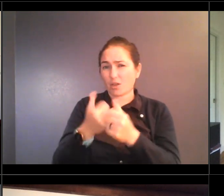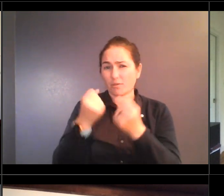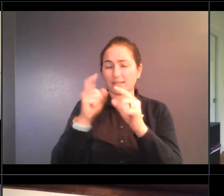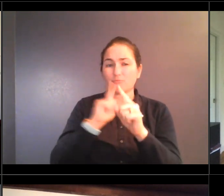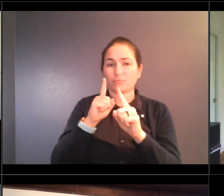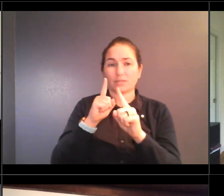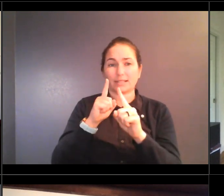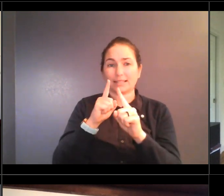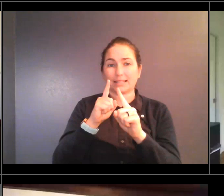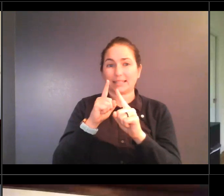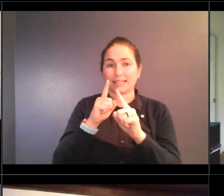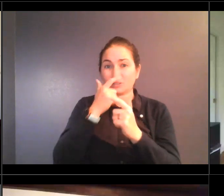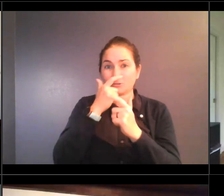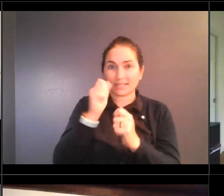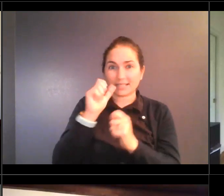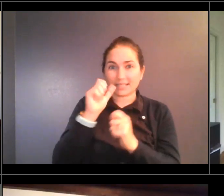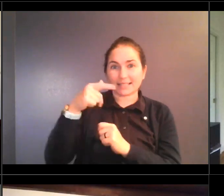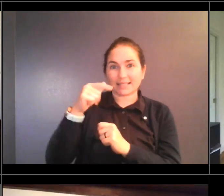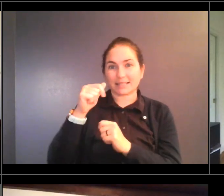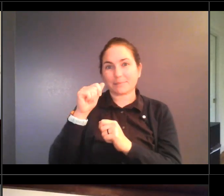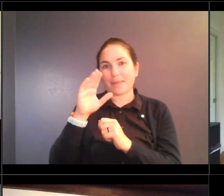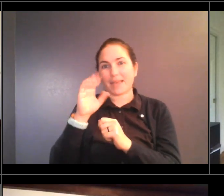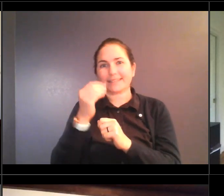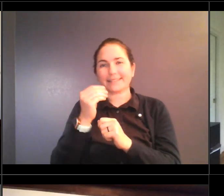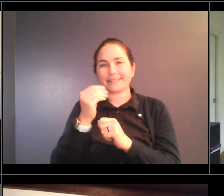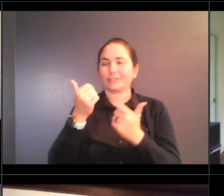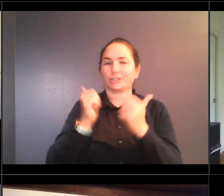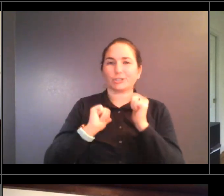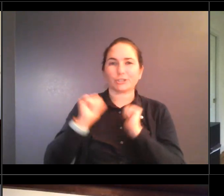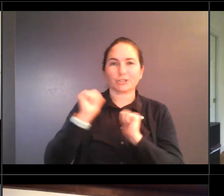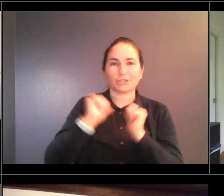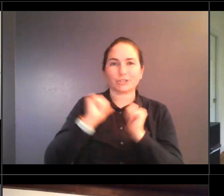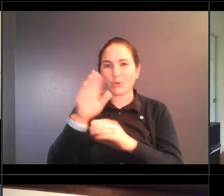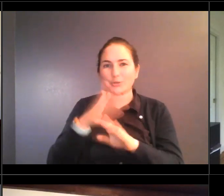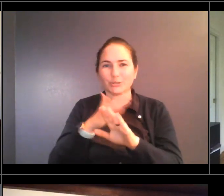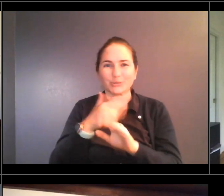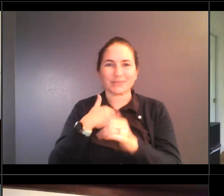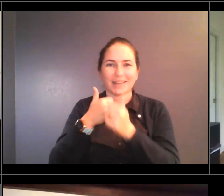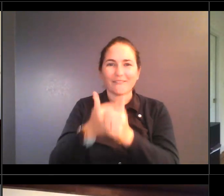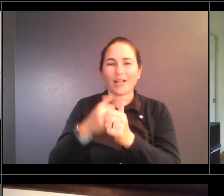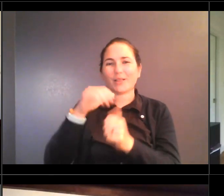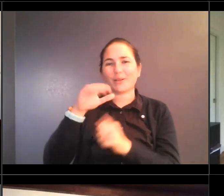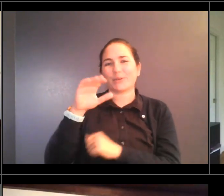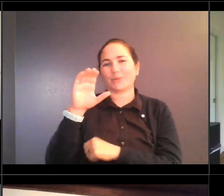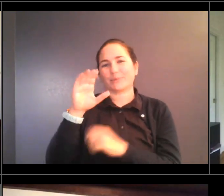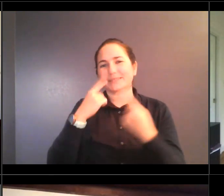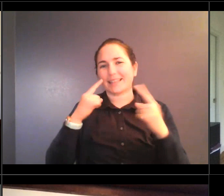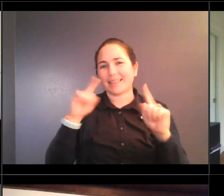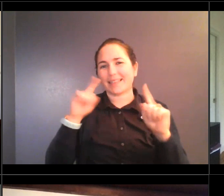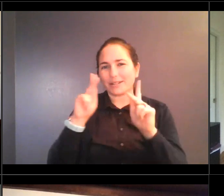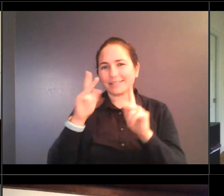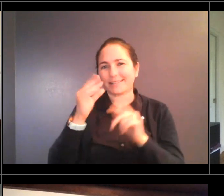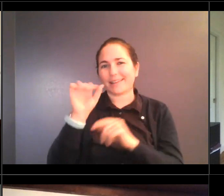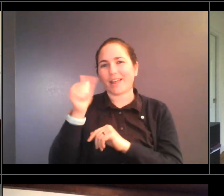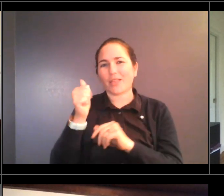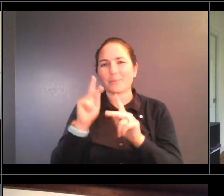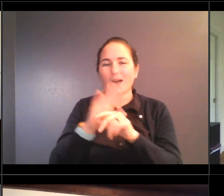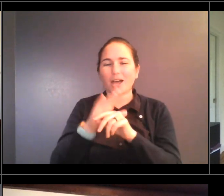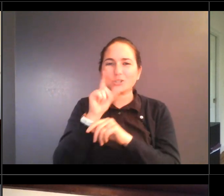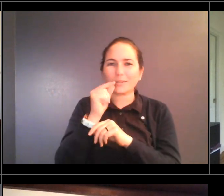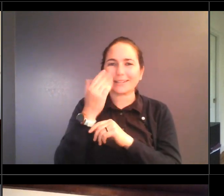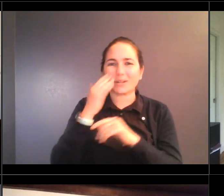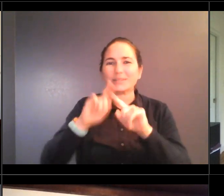into space and show tunes, and I follow, you know, celebrities and other kinds of things on Twitter because it's different